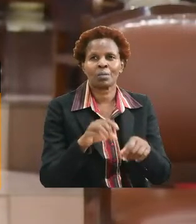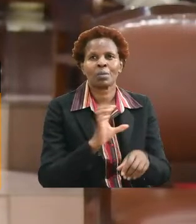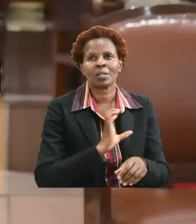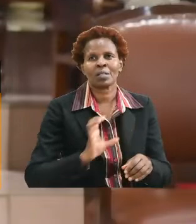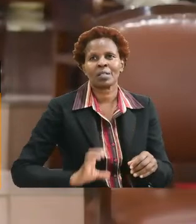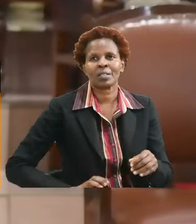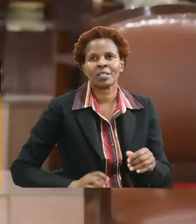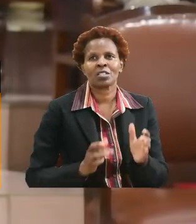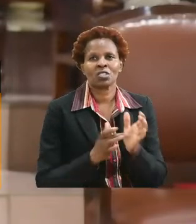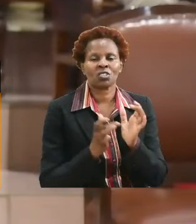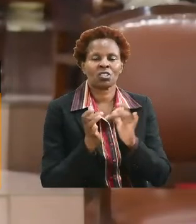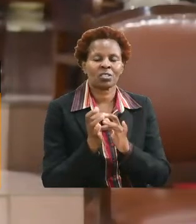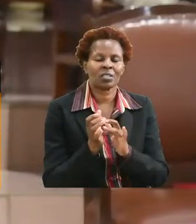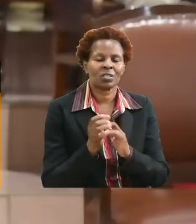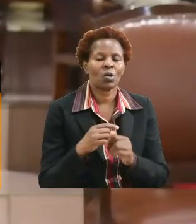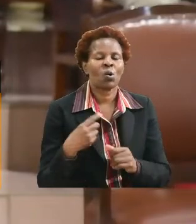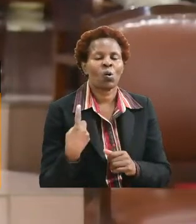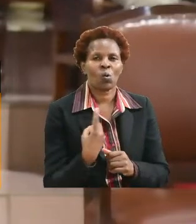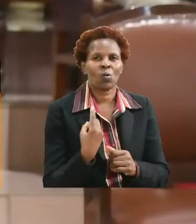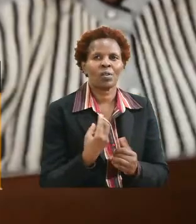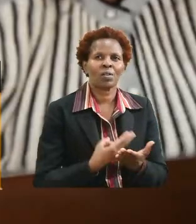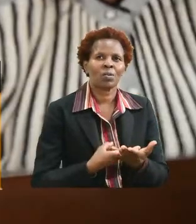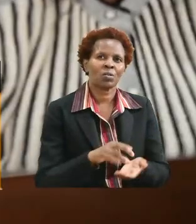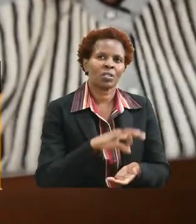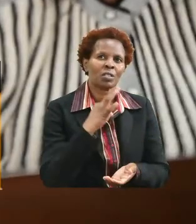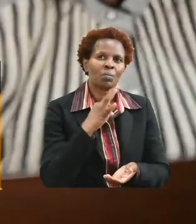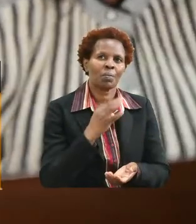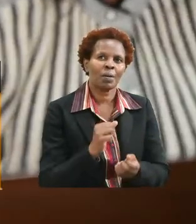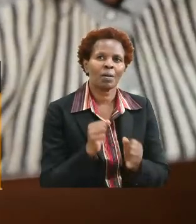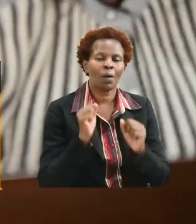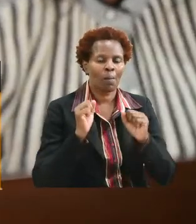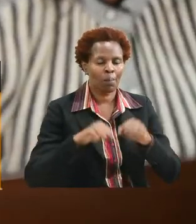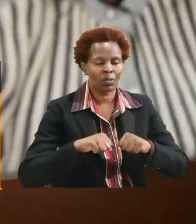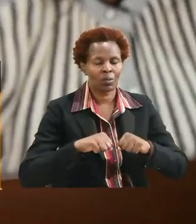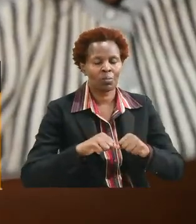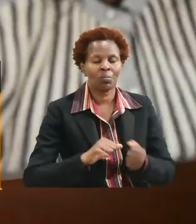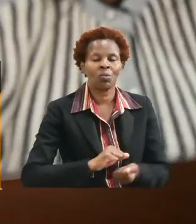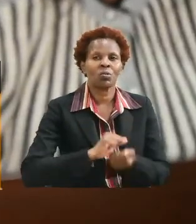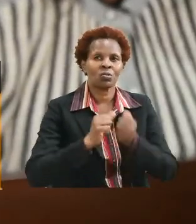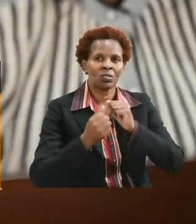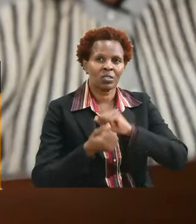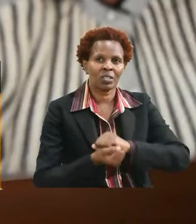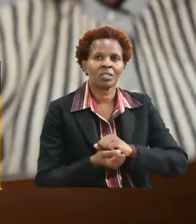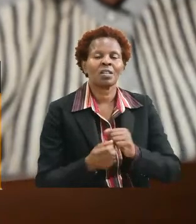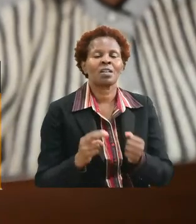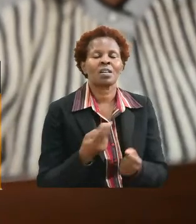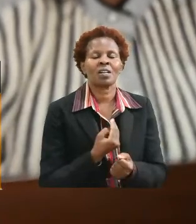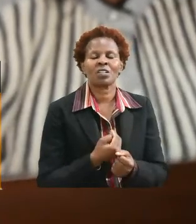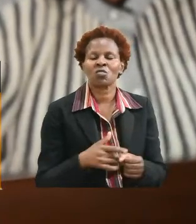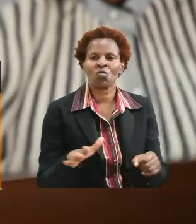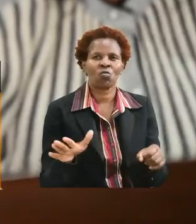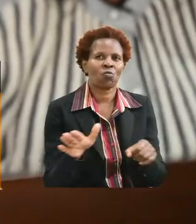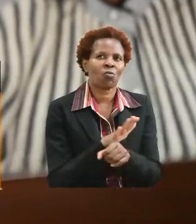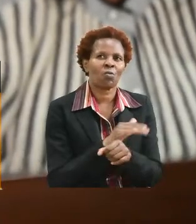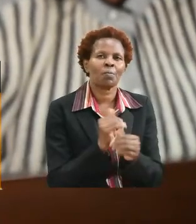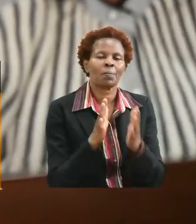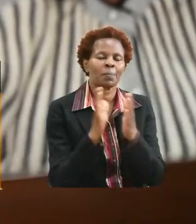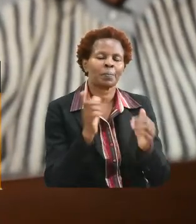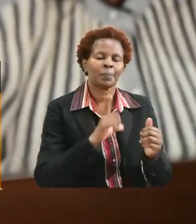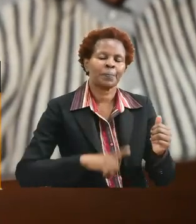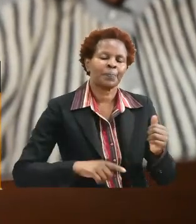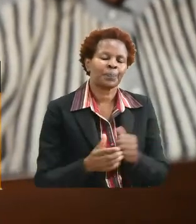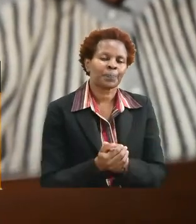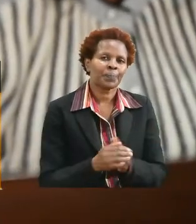the Holy Spirit who is able to transform us inside out. Praise be to God.